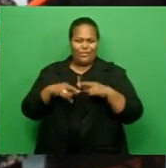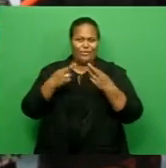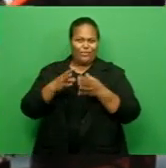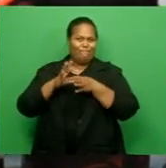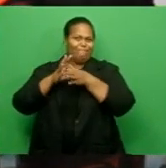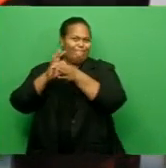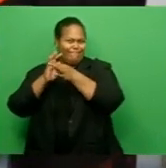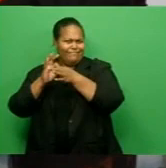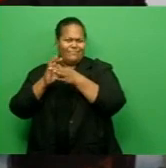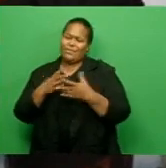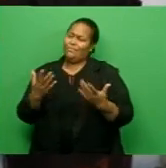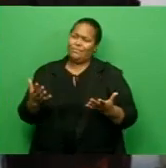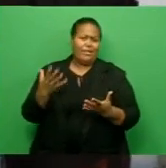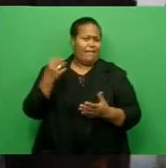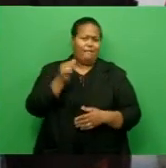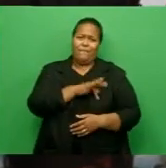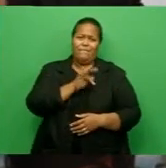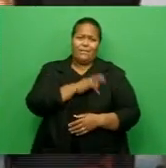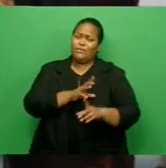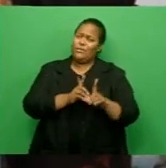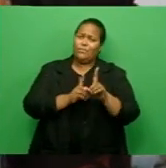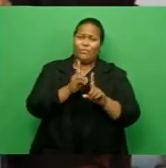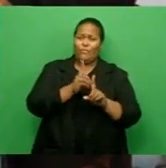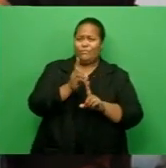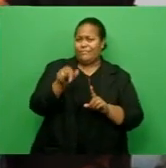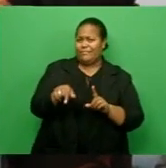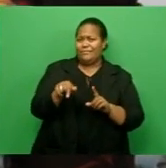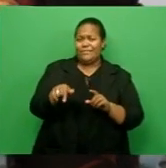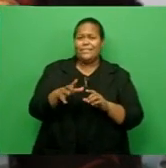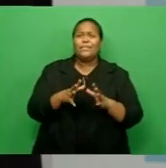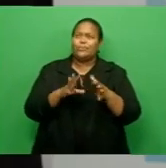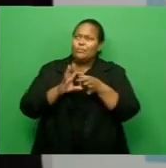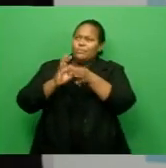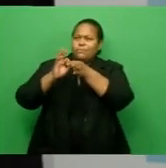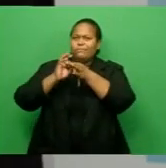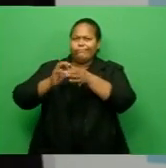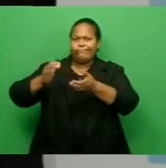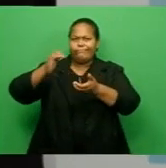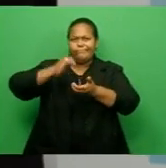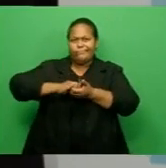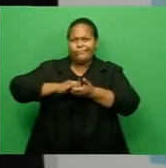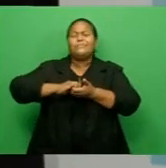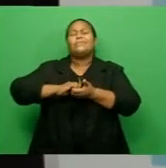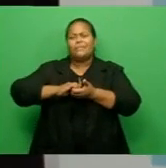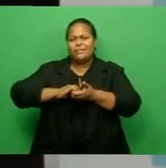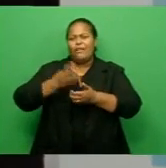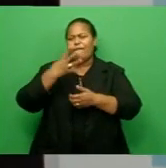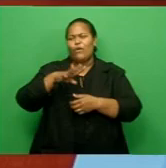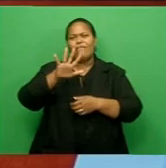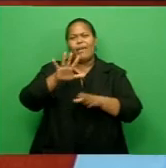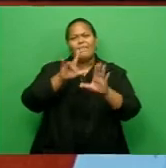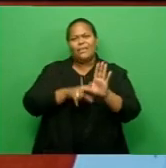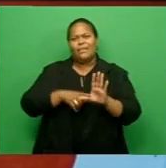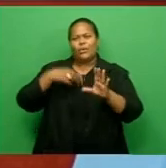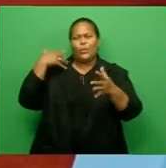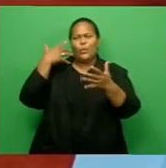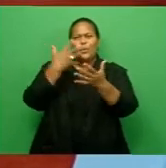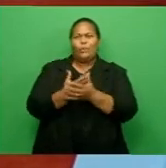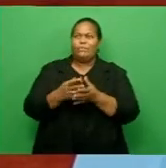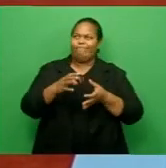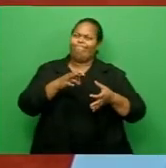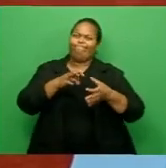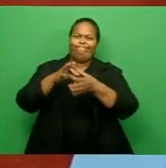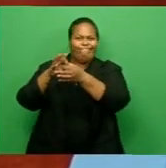China have endured beneficial and progressive bilateral cooperation over the past 45 years and hopes it will continue